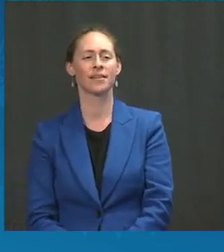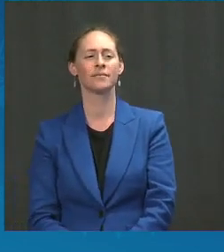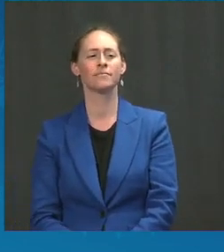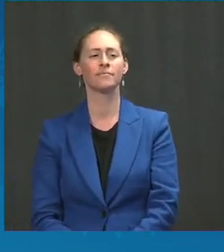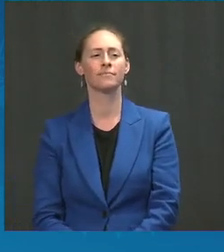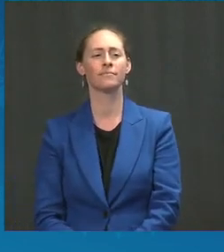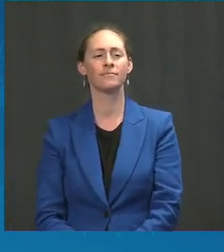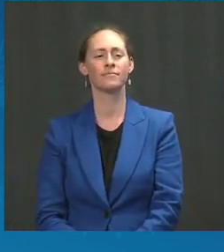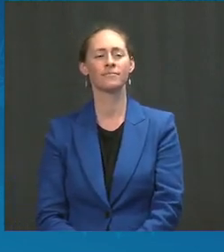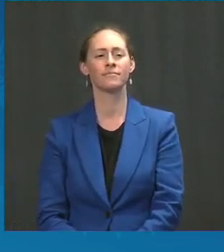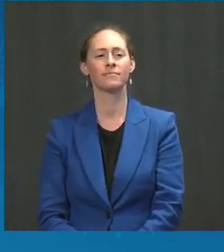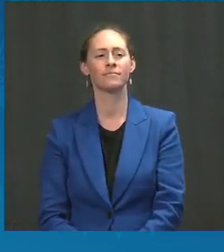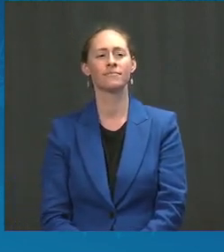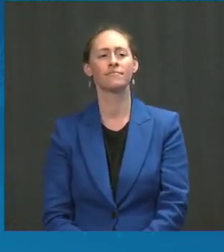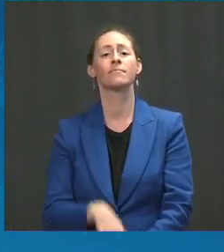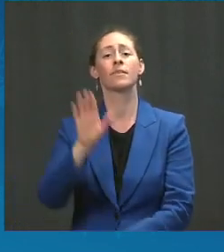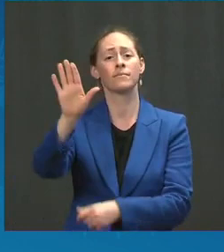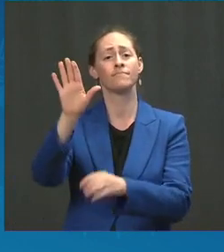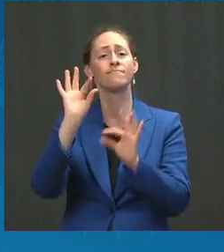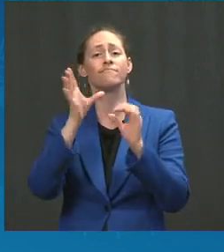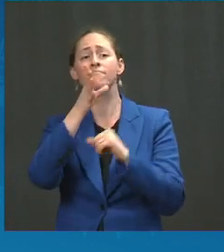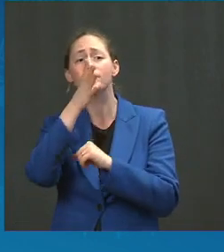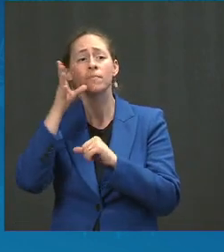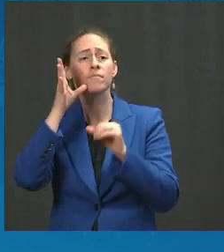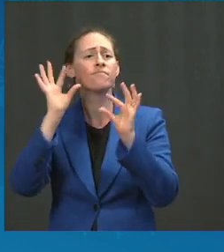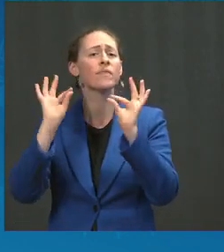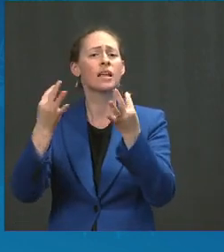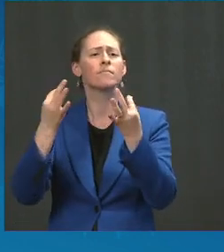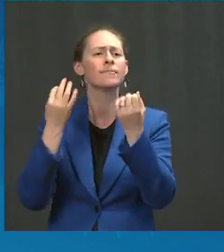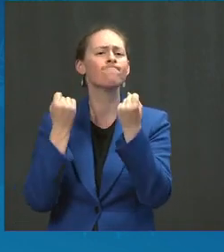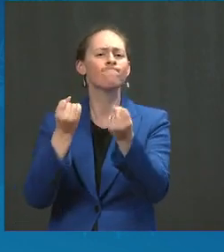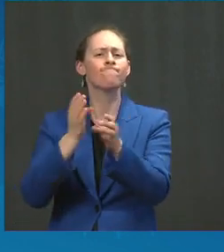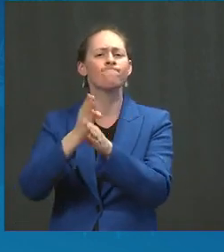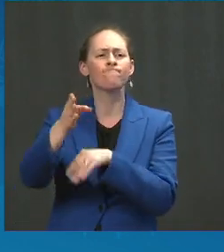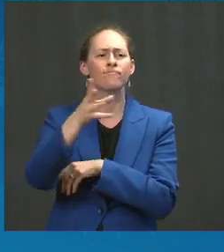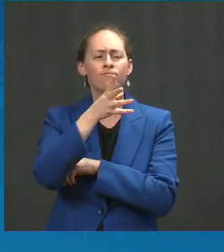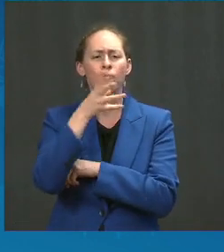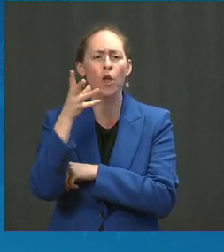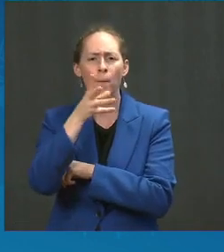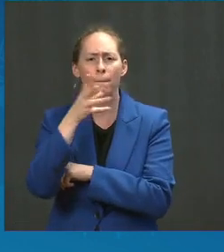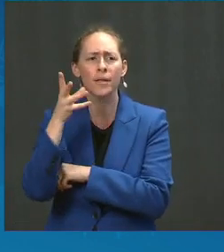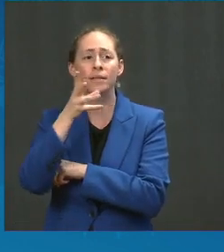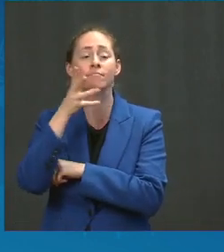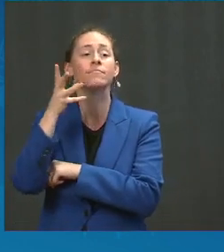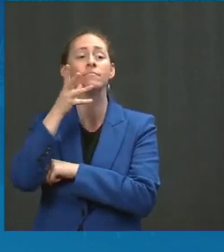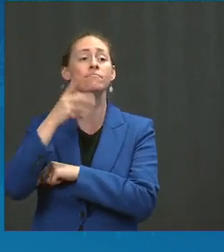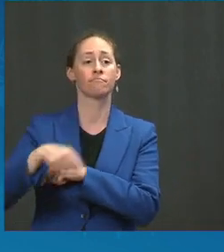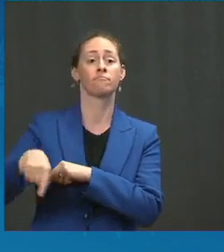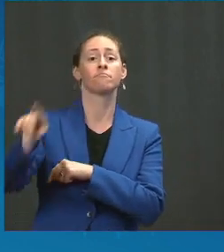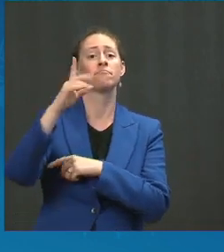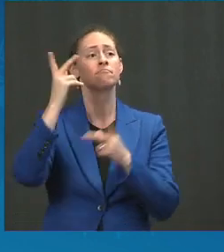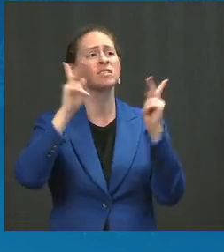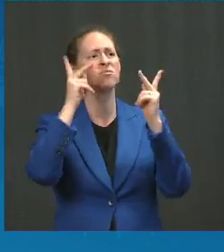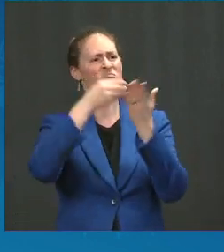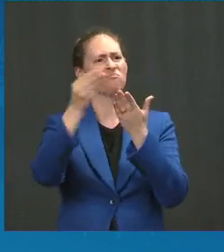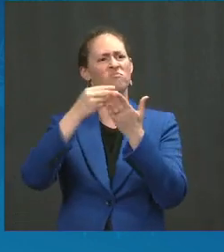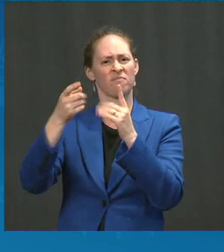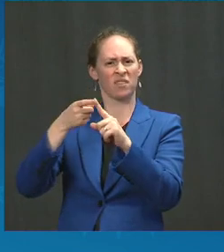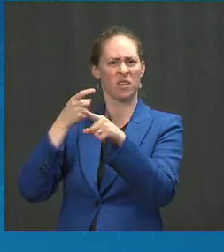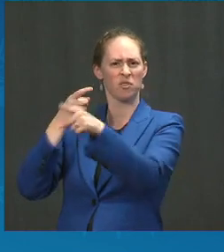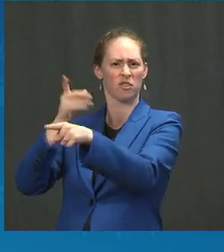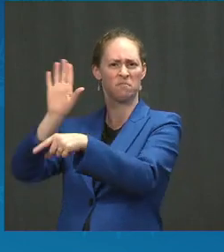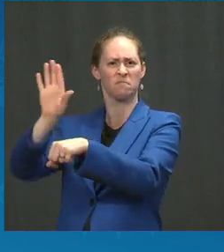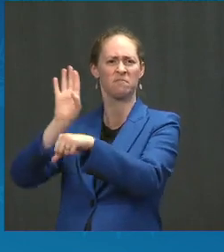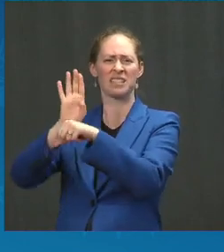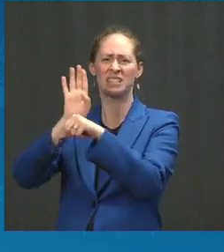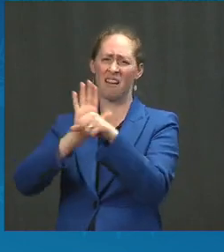green farming. And her clients, therefore, are from all over the world. But she pointed out